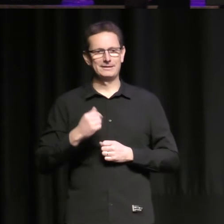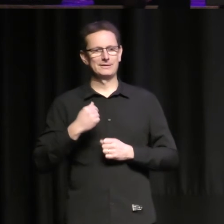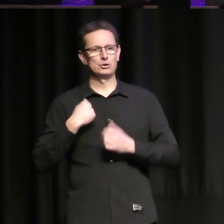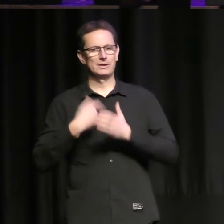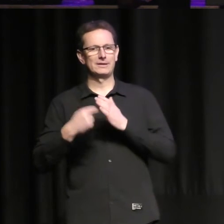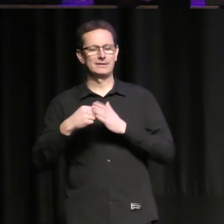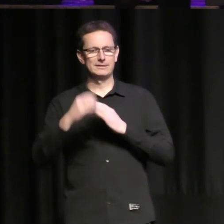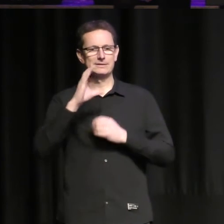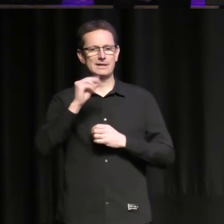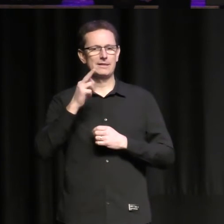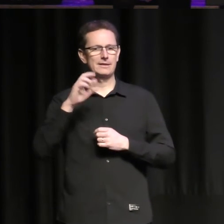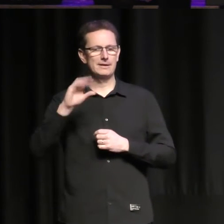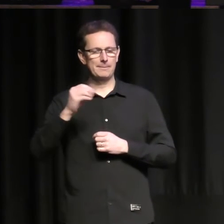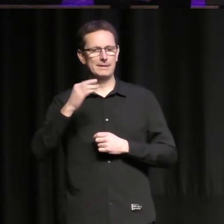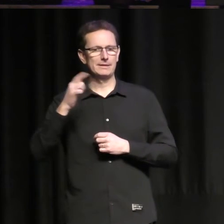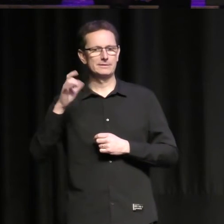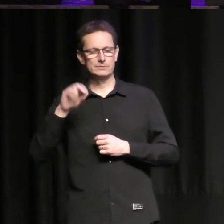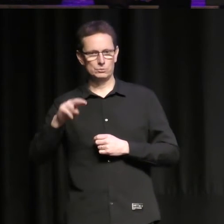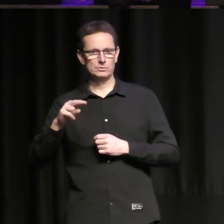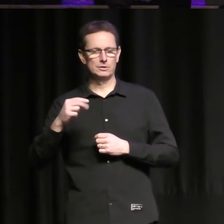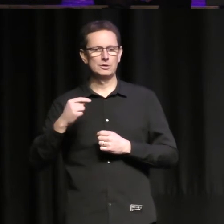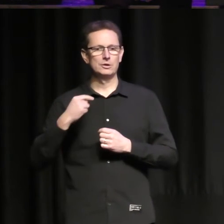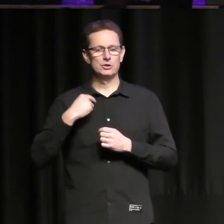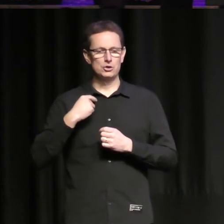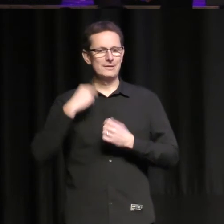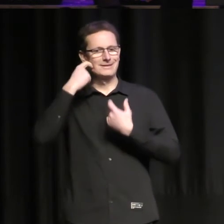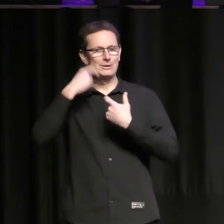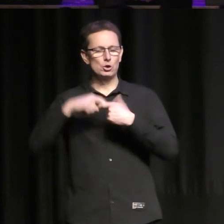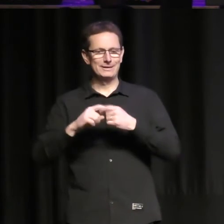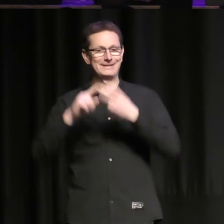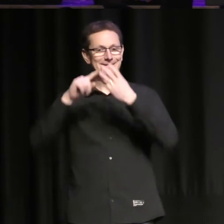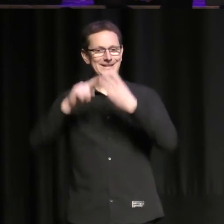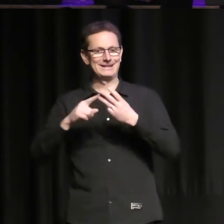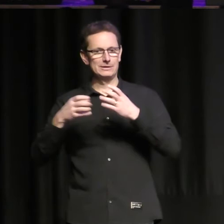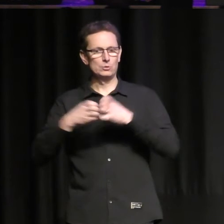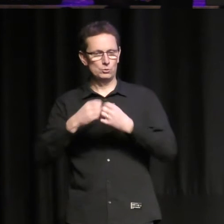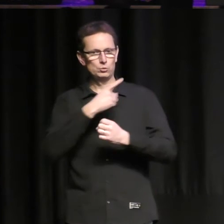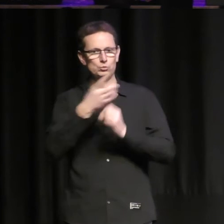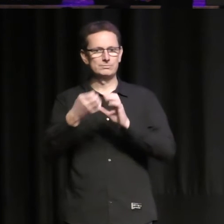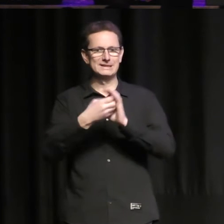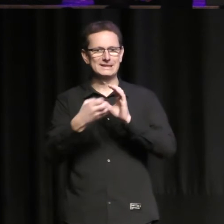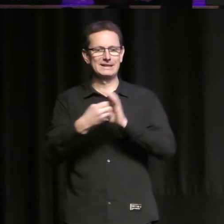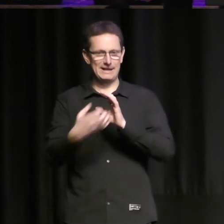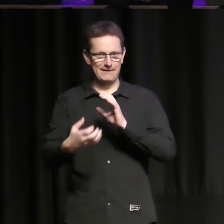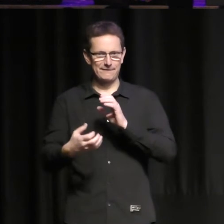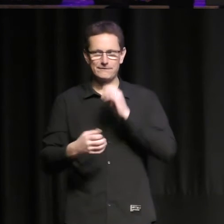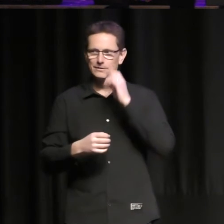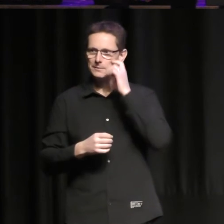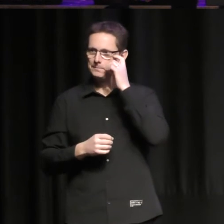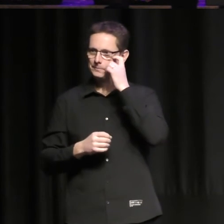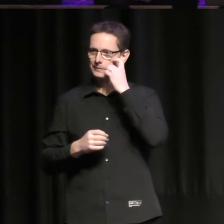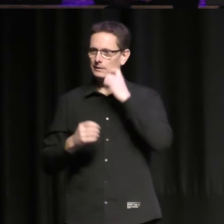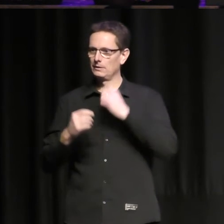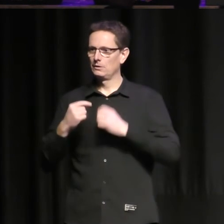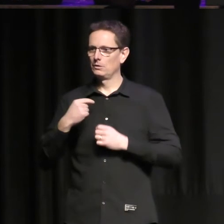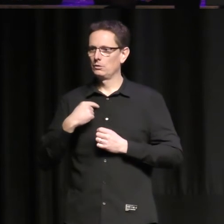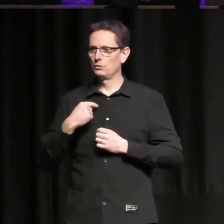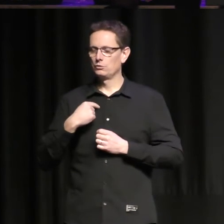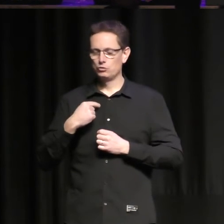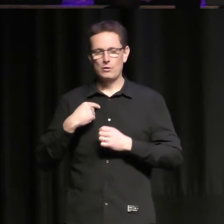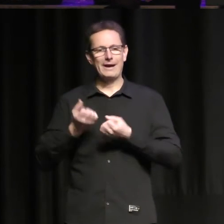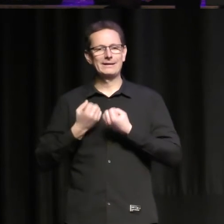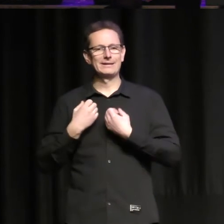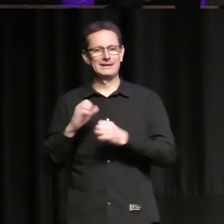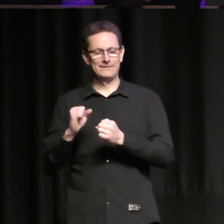is Sanne Pettersson. I'm a part of the third group you described. And I'm actually active